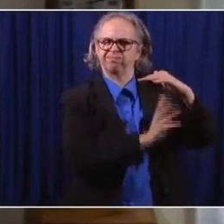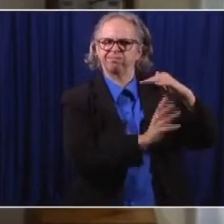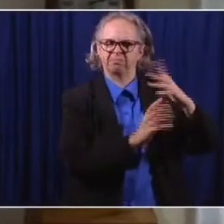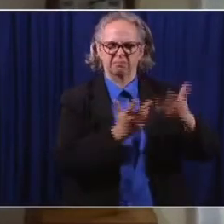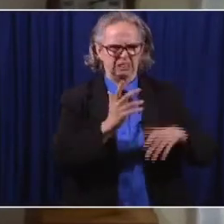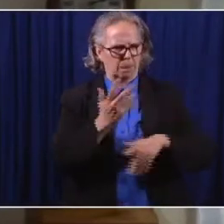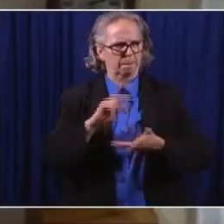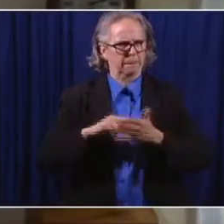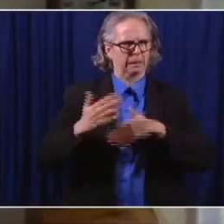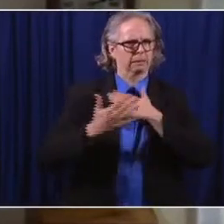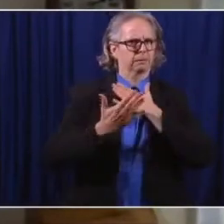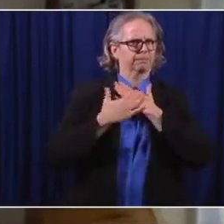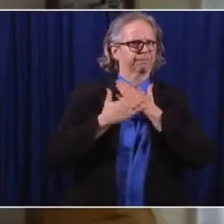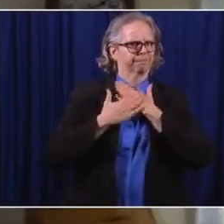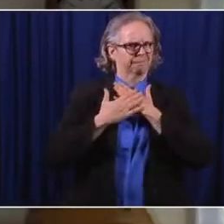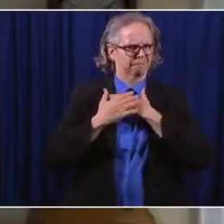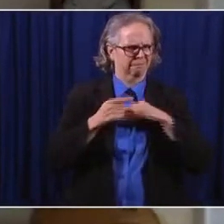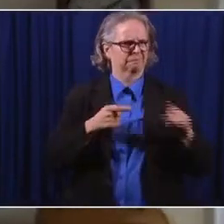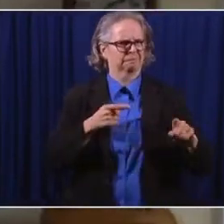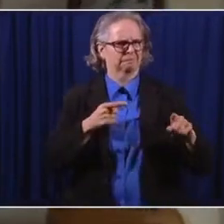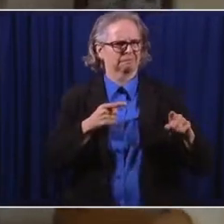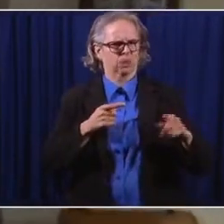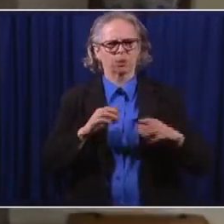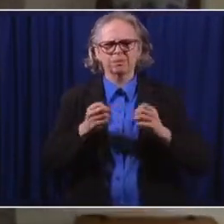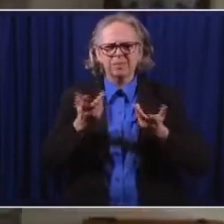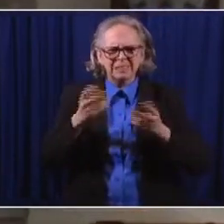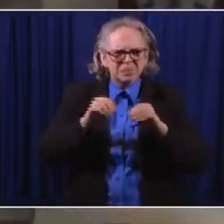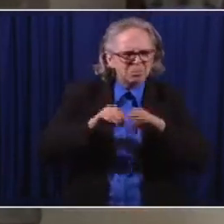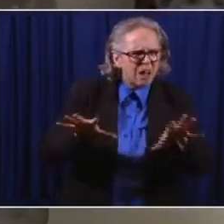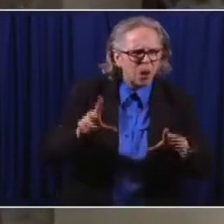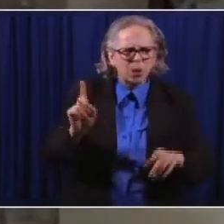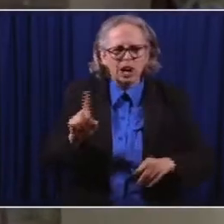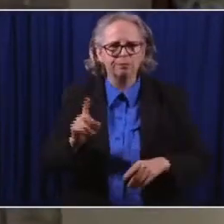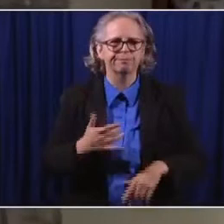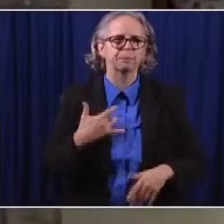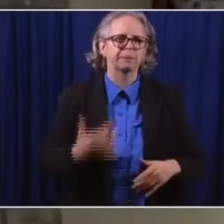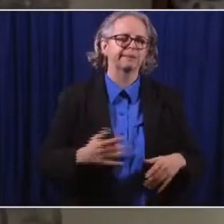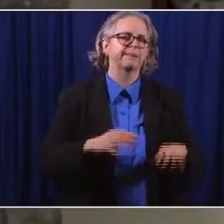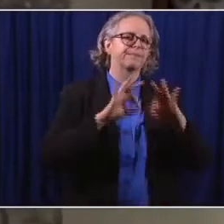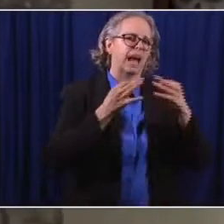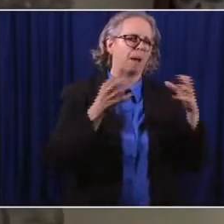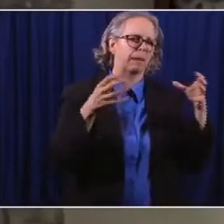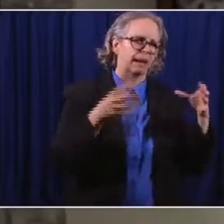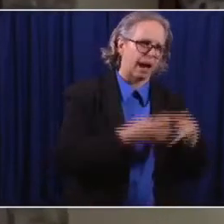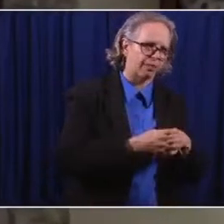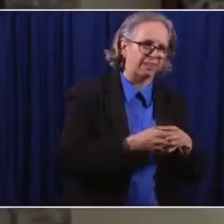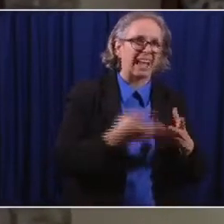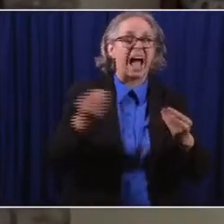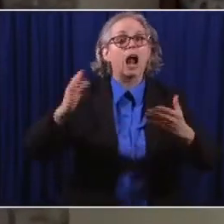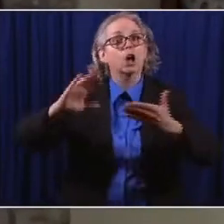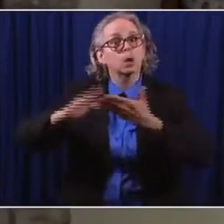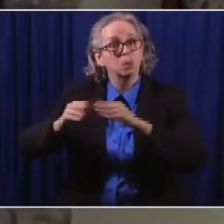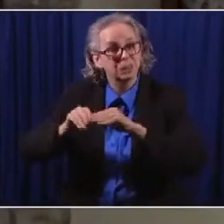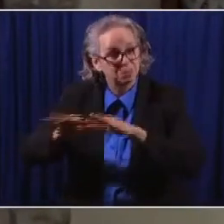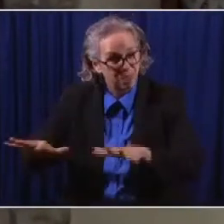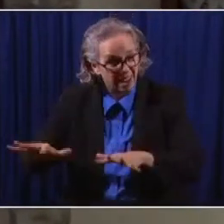cases they're seeing are primarily associated with family gatherings and community spread. Let's go to Montgomery